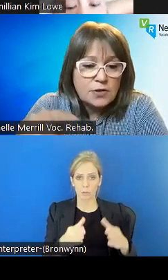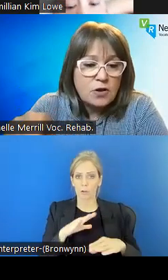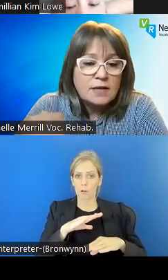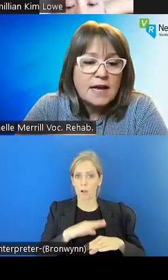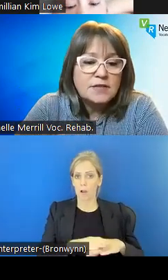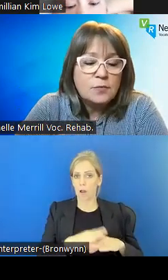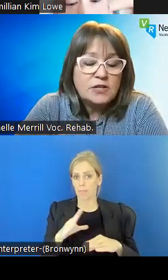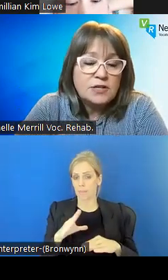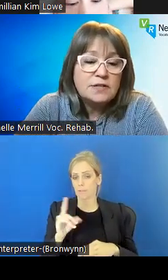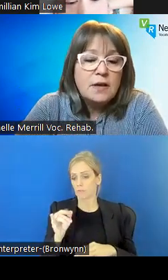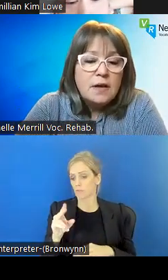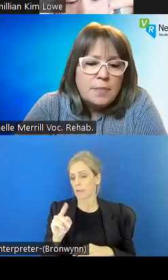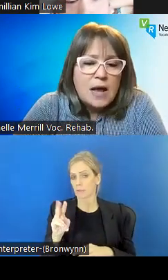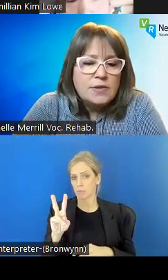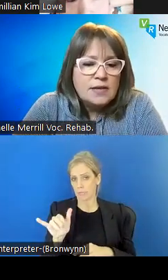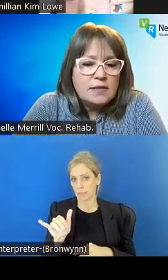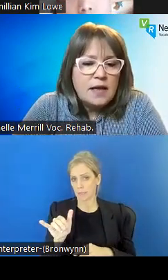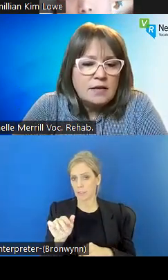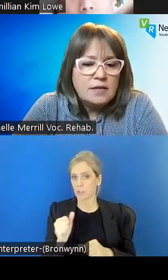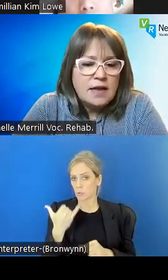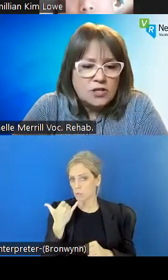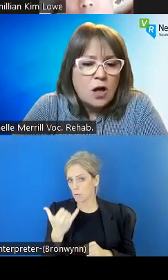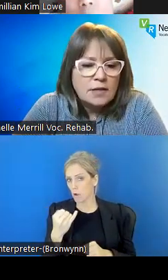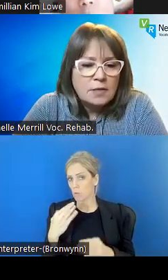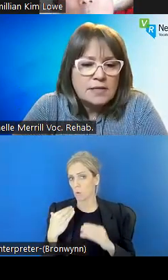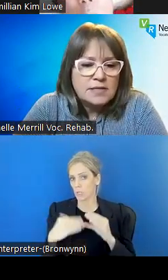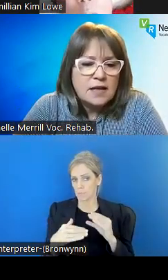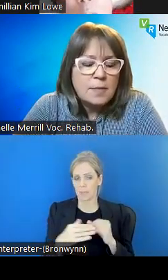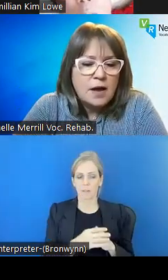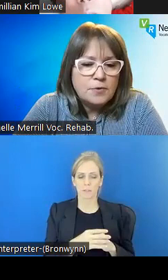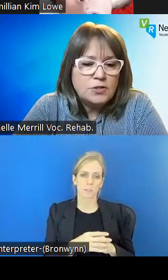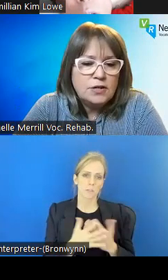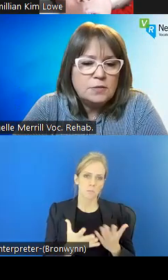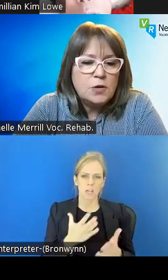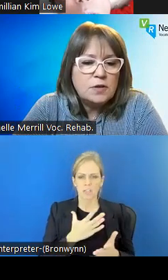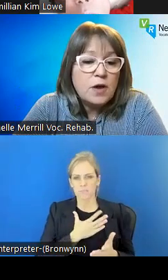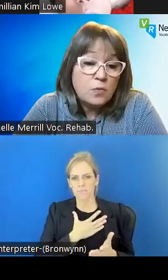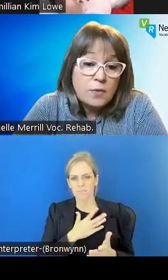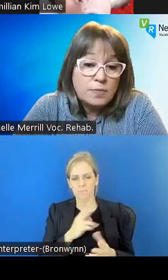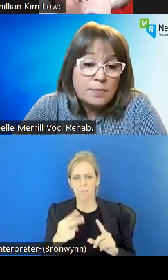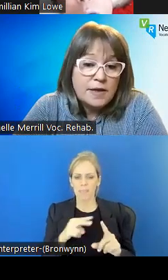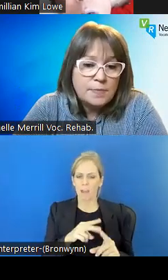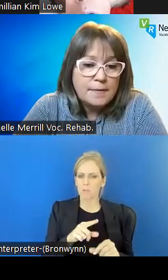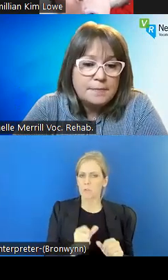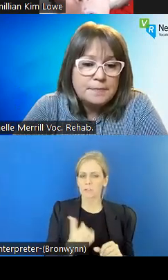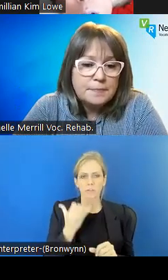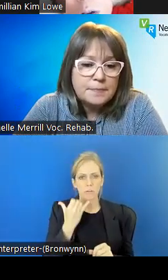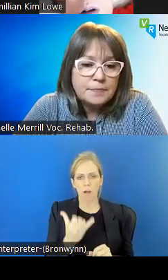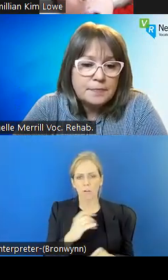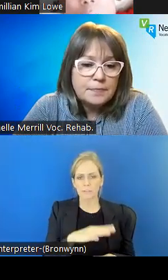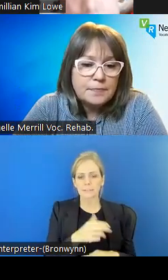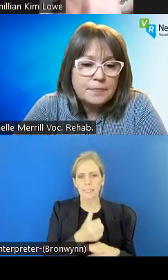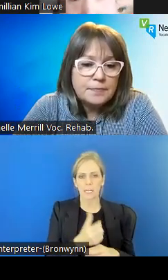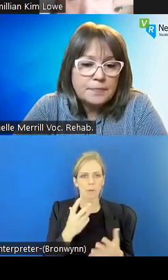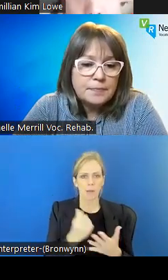That's where their contact information is. But I would think that just calling them and setting up an opportunity to speak with them right away would be the best bet.